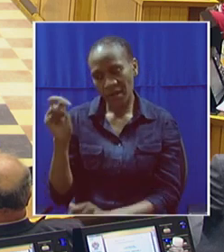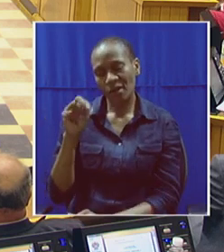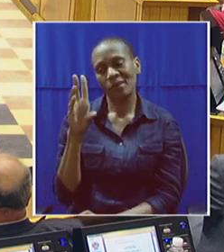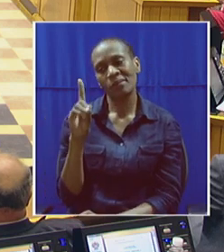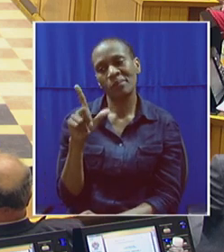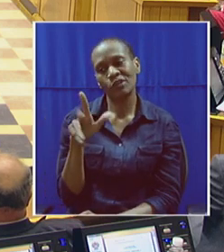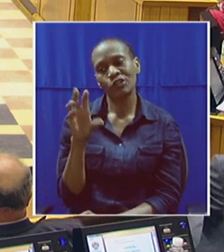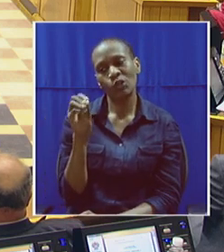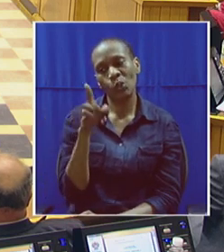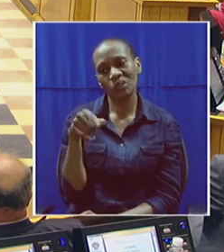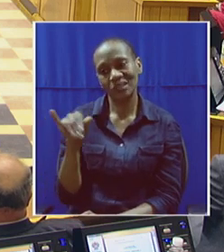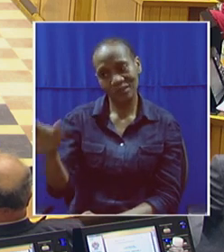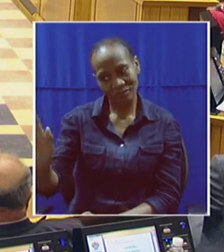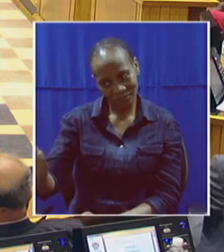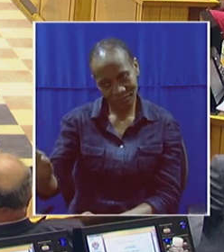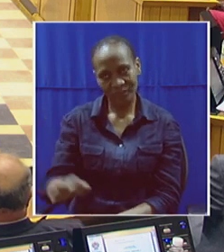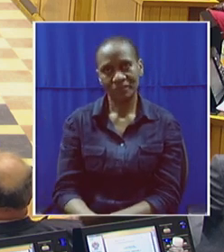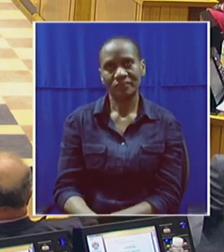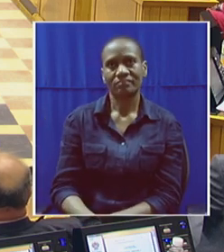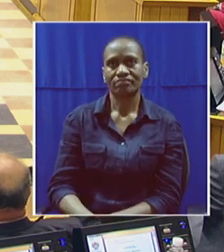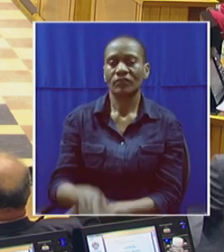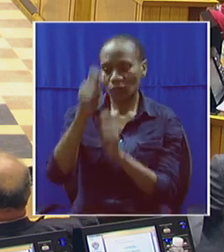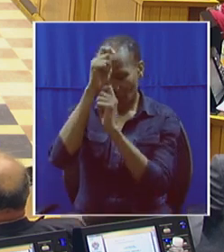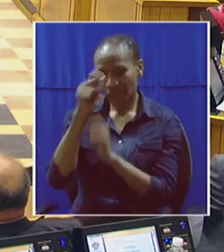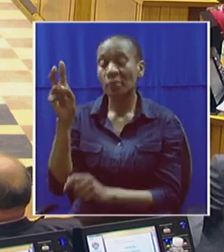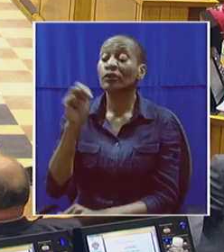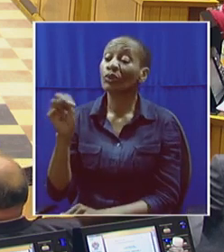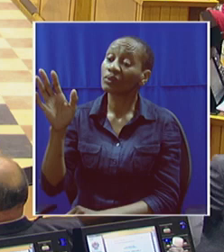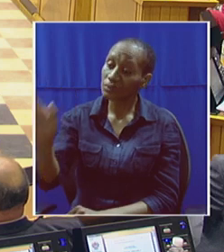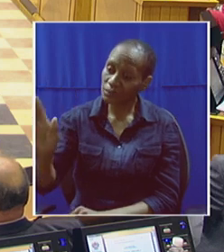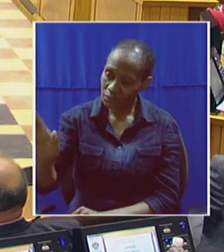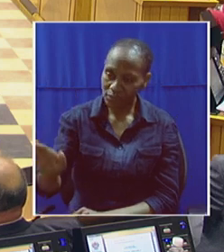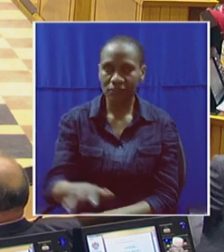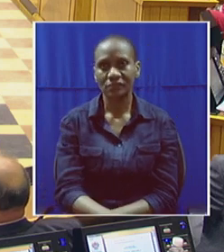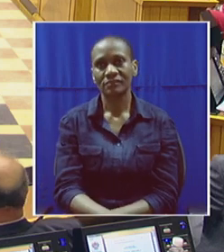not from Harvard we don't have to Outsource our thinking to